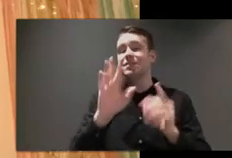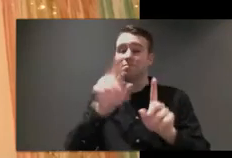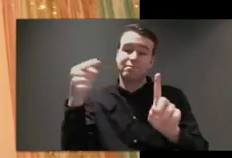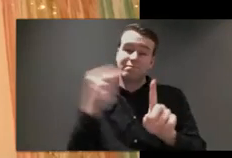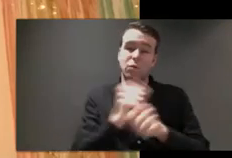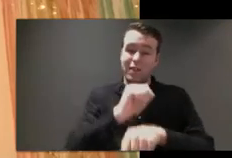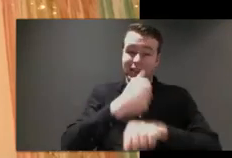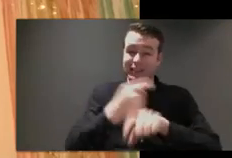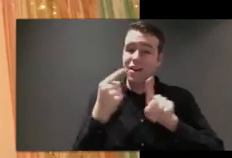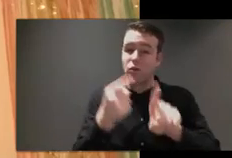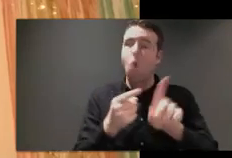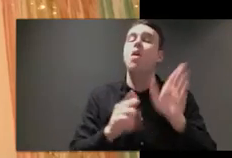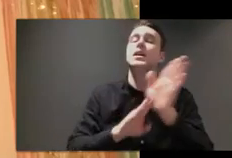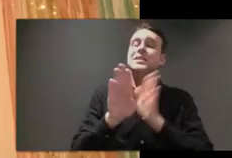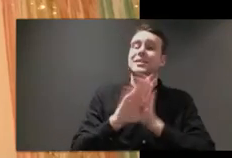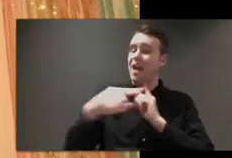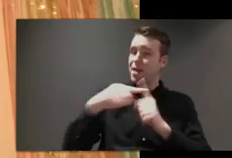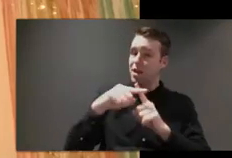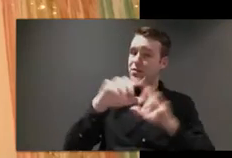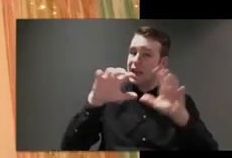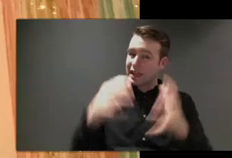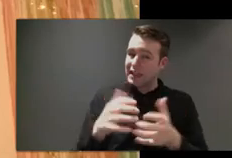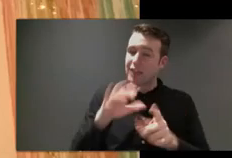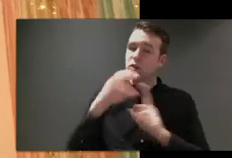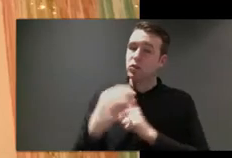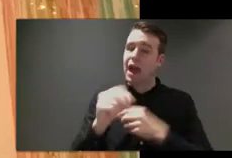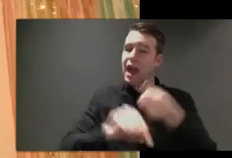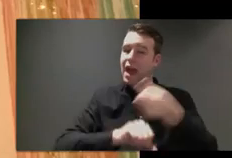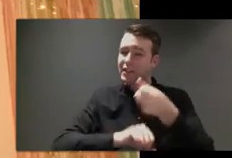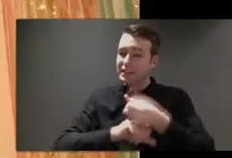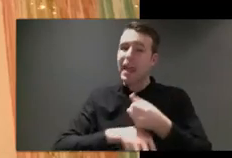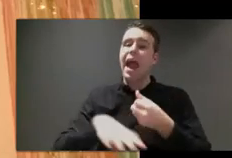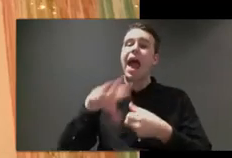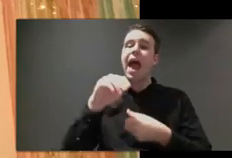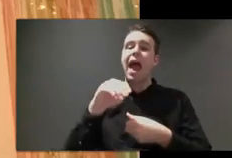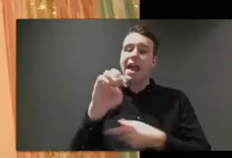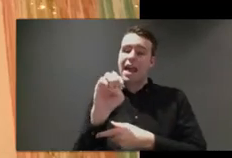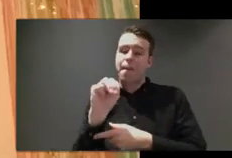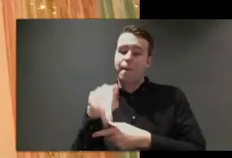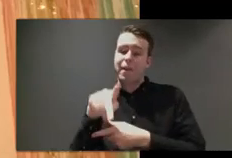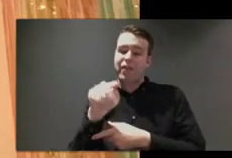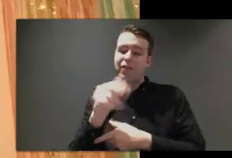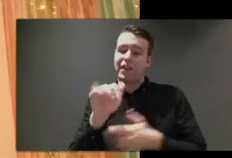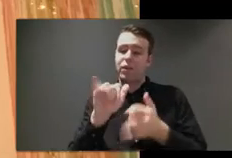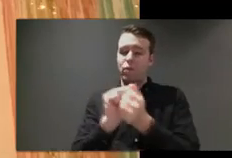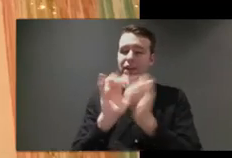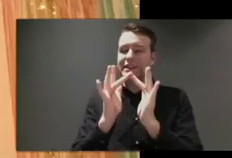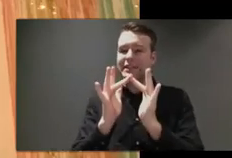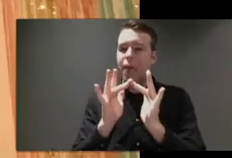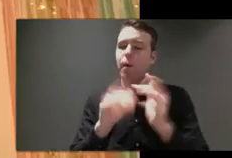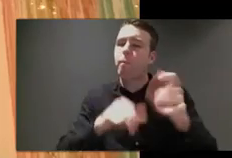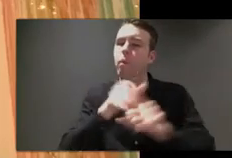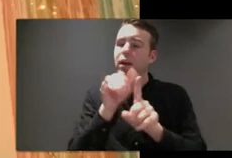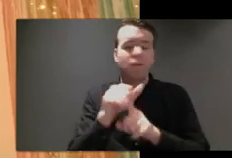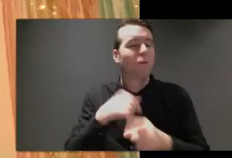goal setting, developing a positive classroom culture and advocacy, empathy, and cyberbullying. They also produce a